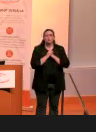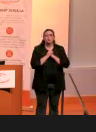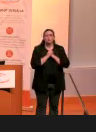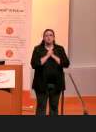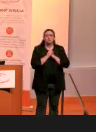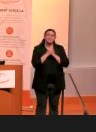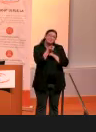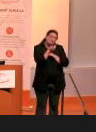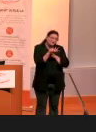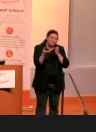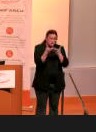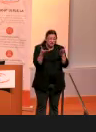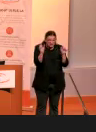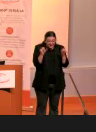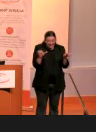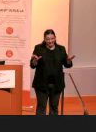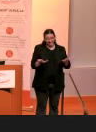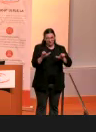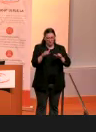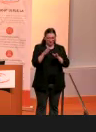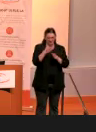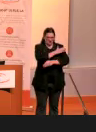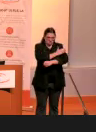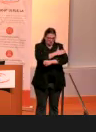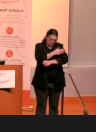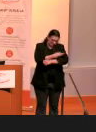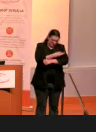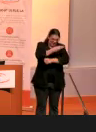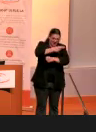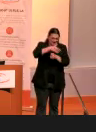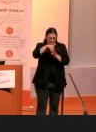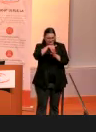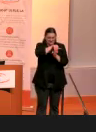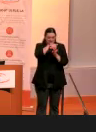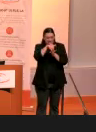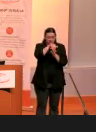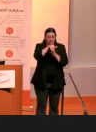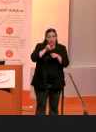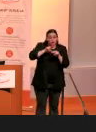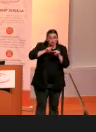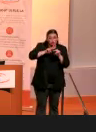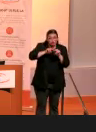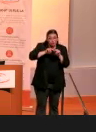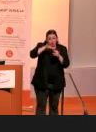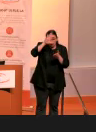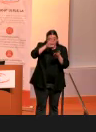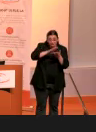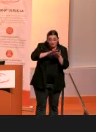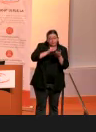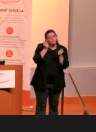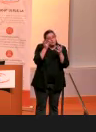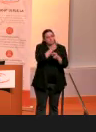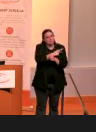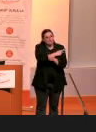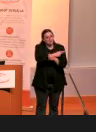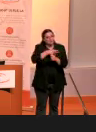that you can do on your own if you're kind of in that borderline range. Minimizing salt intake can be helpful for many